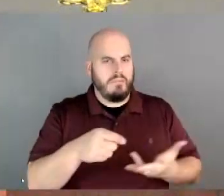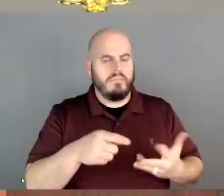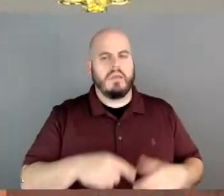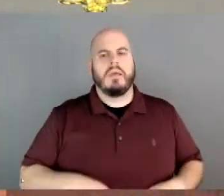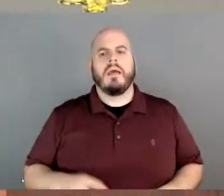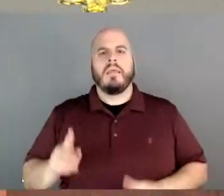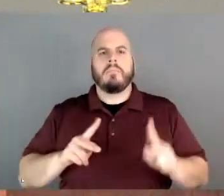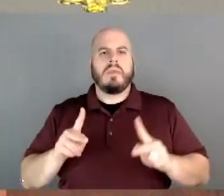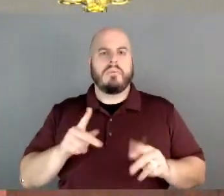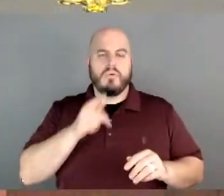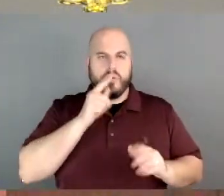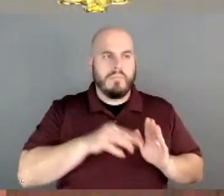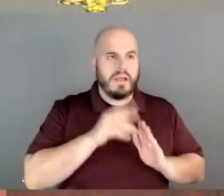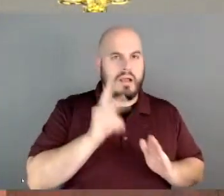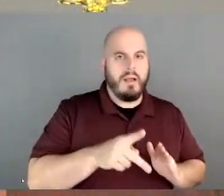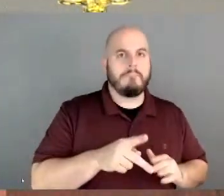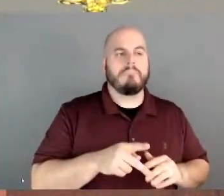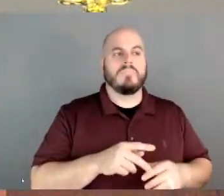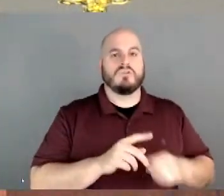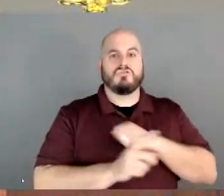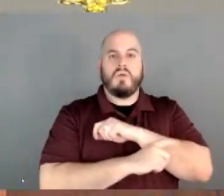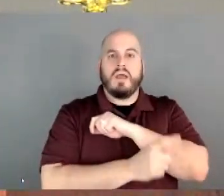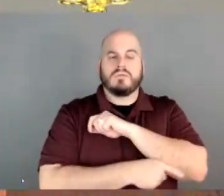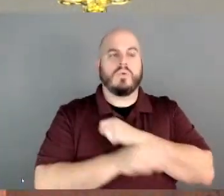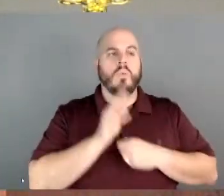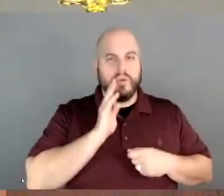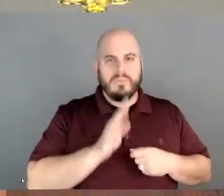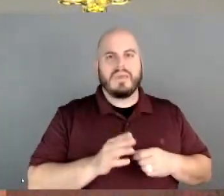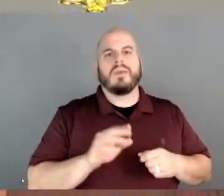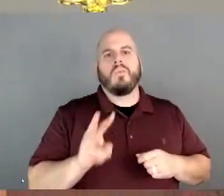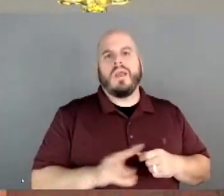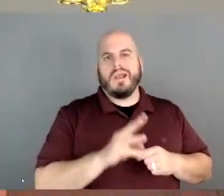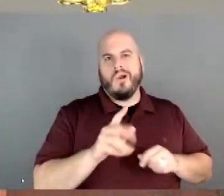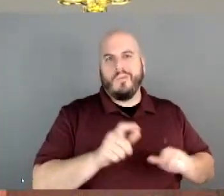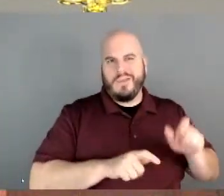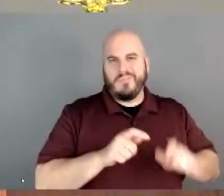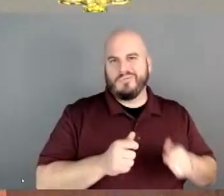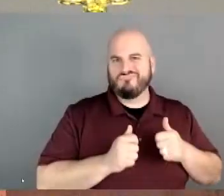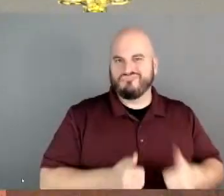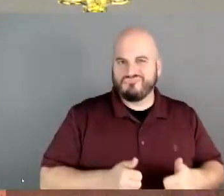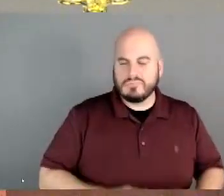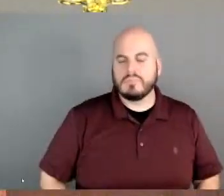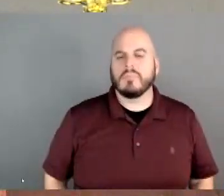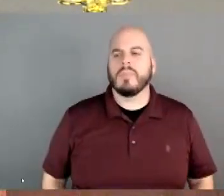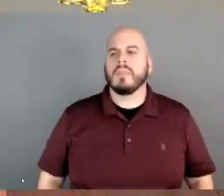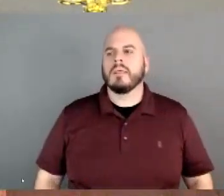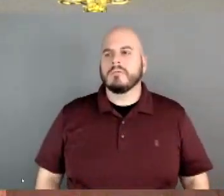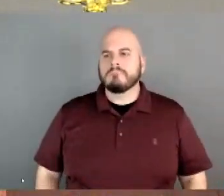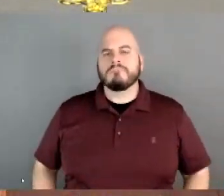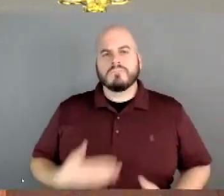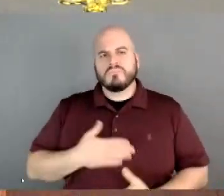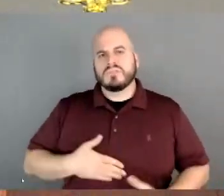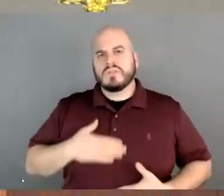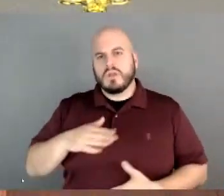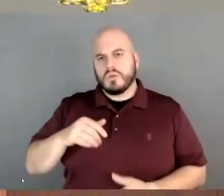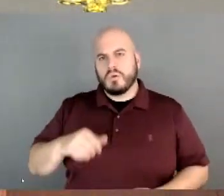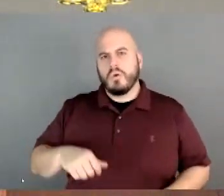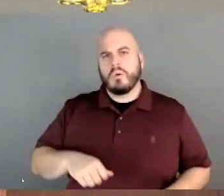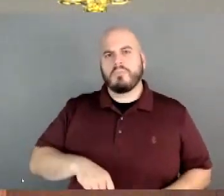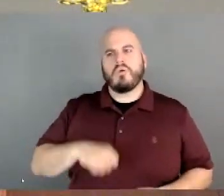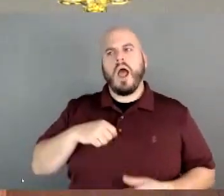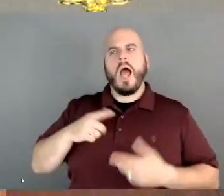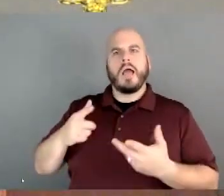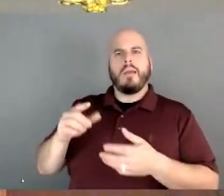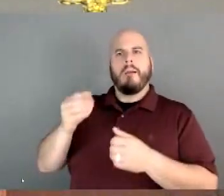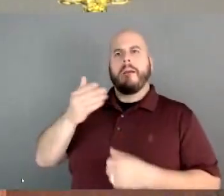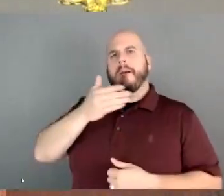City of Waco employees, just like they always have been. And I appreciate your pride in talking about best in class, because that's